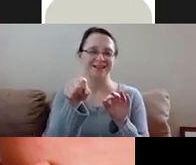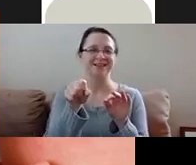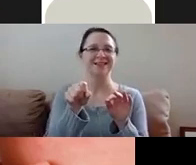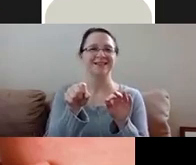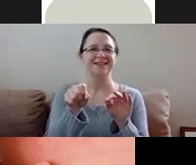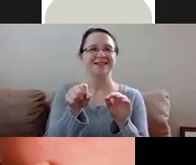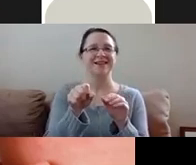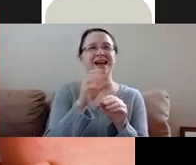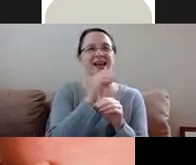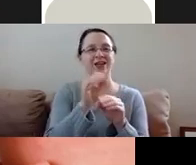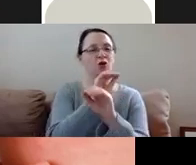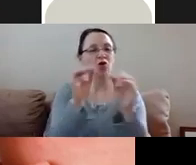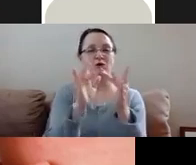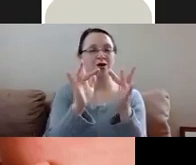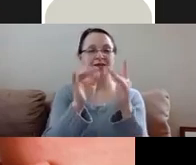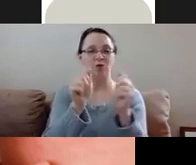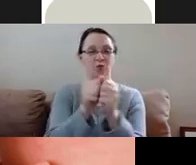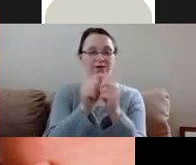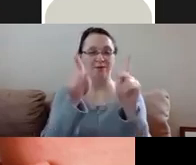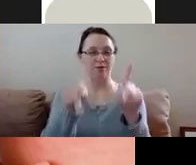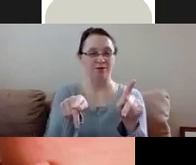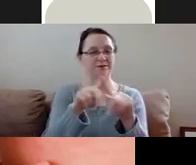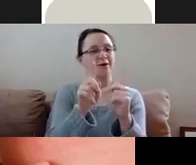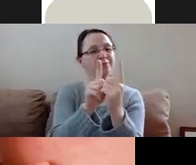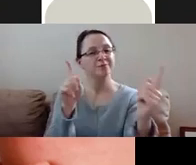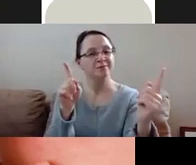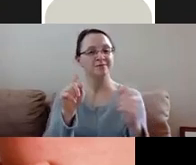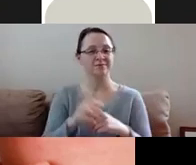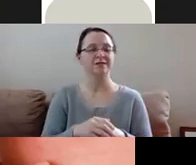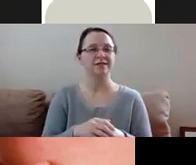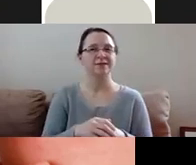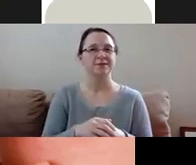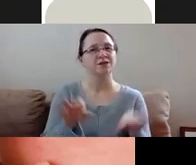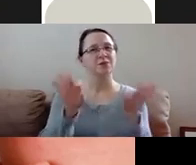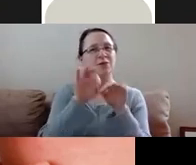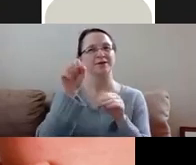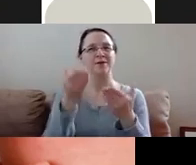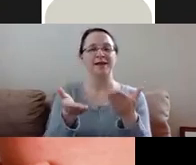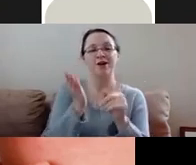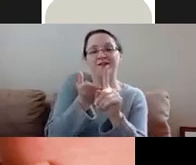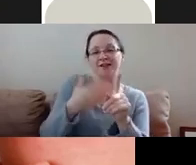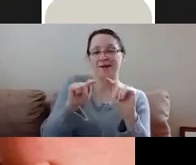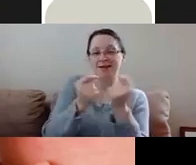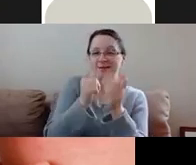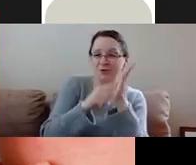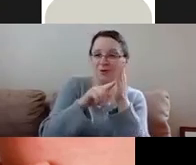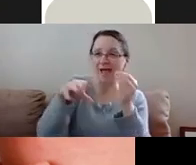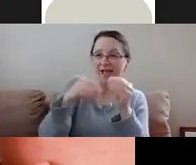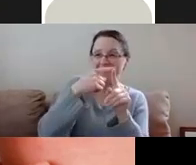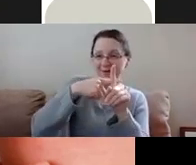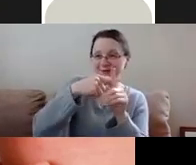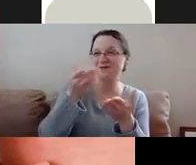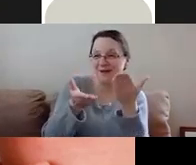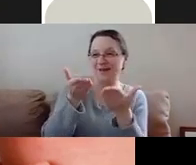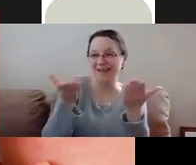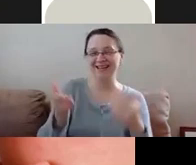contactless manner as opposed to like using a thermometer. So yeah, maybe now I can convince my team. I don't think